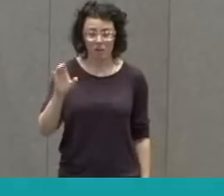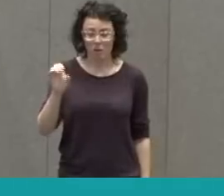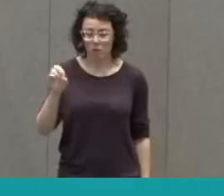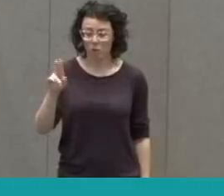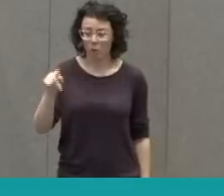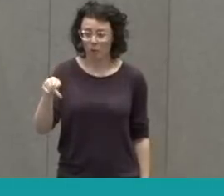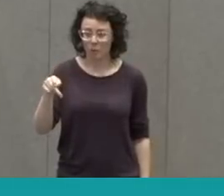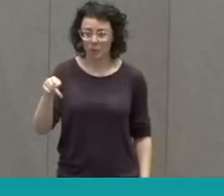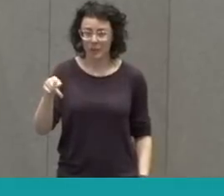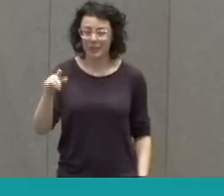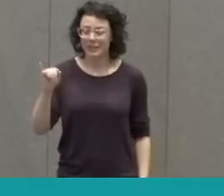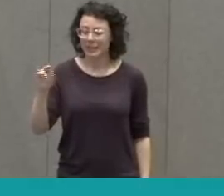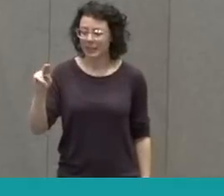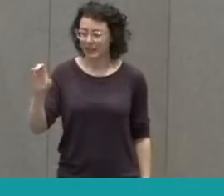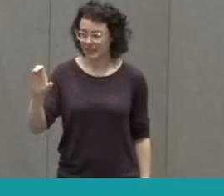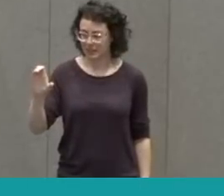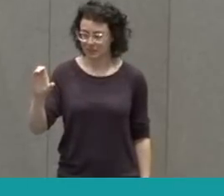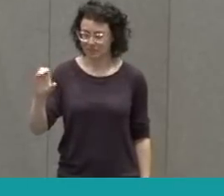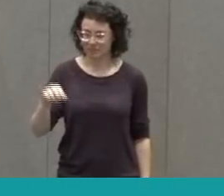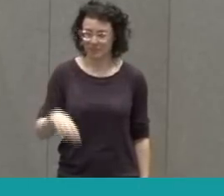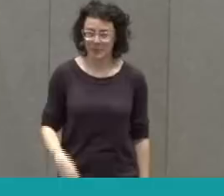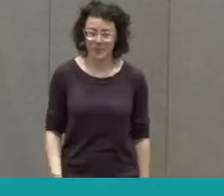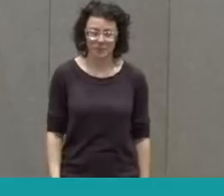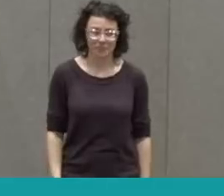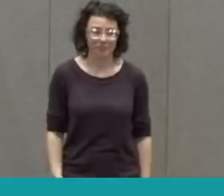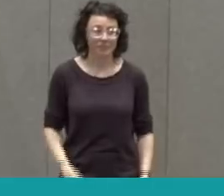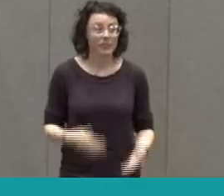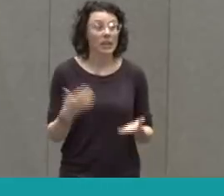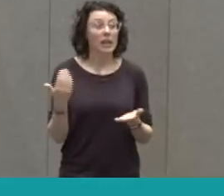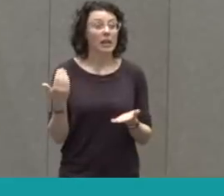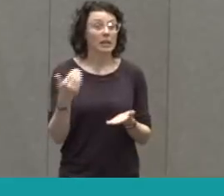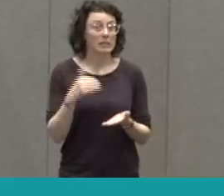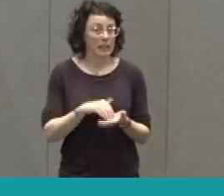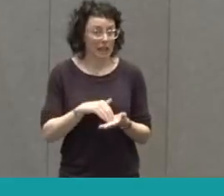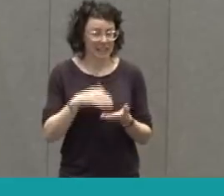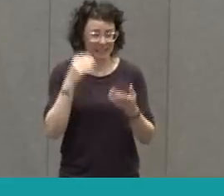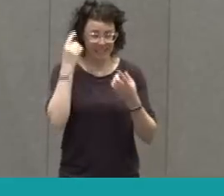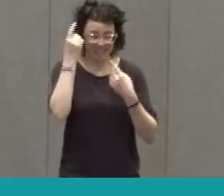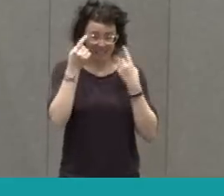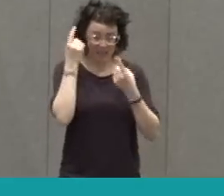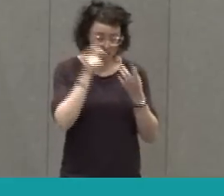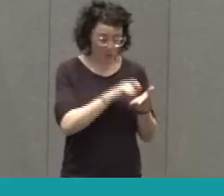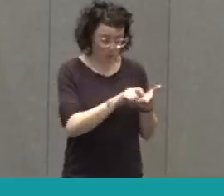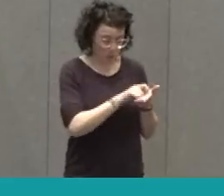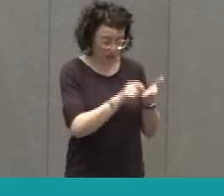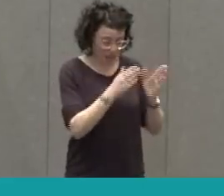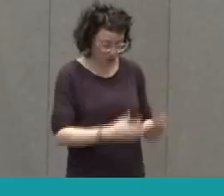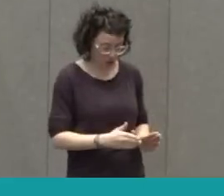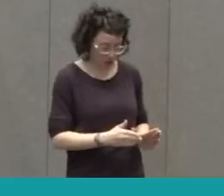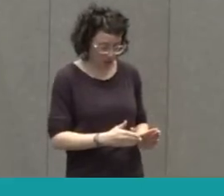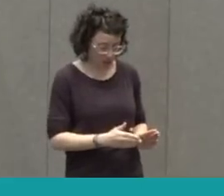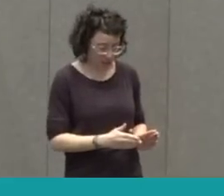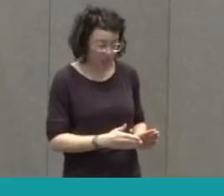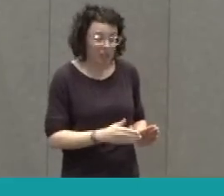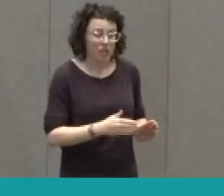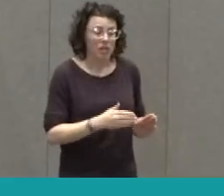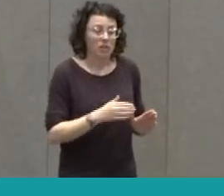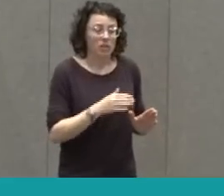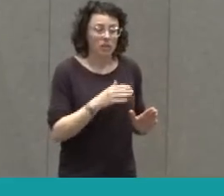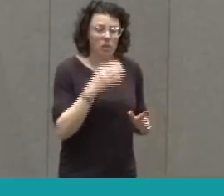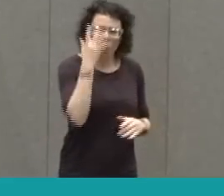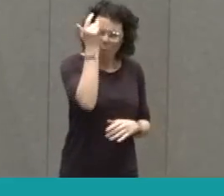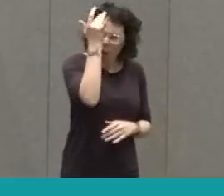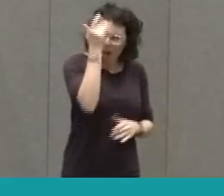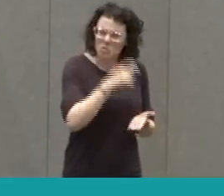So here we go. Again, be thinking about what is the author wanting to write this book,